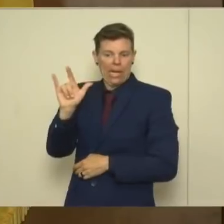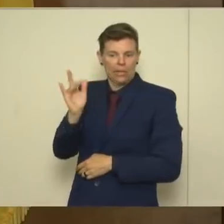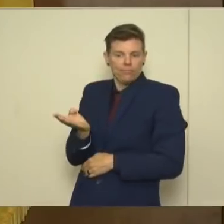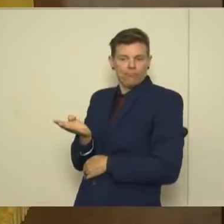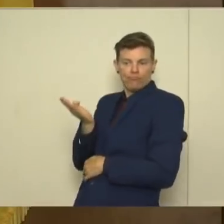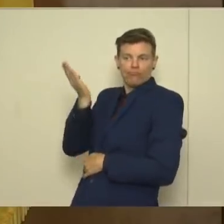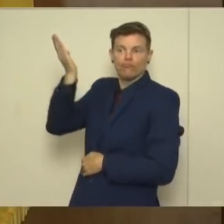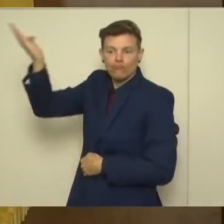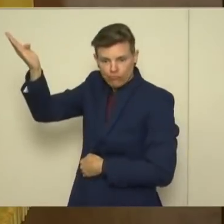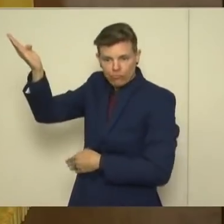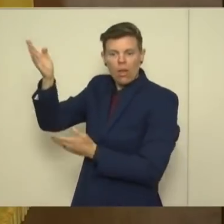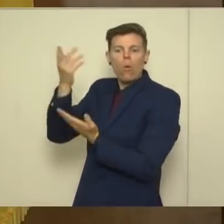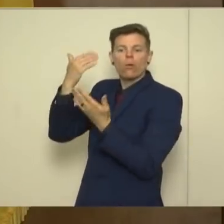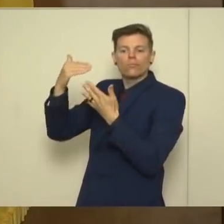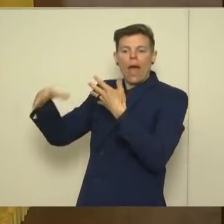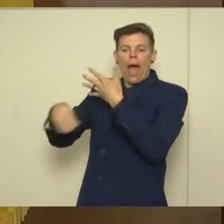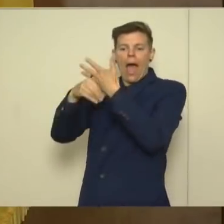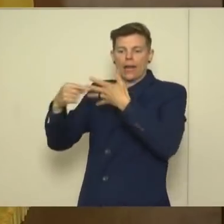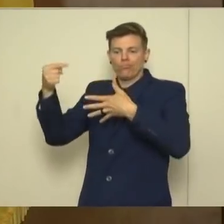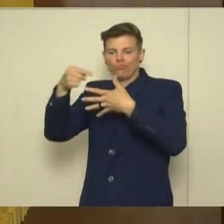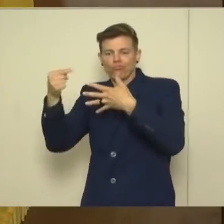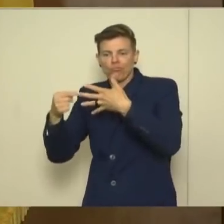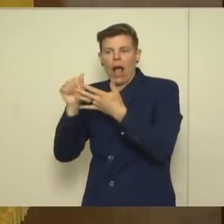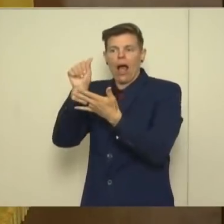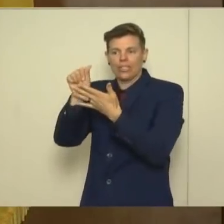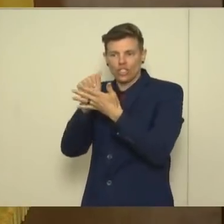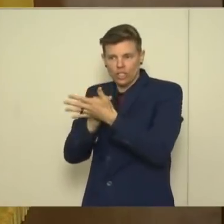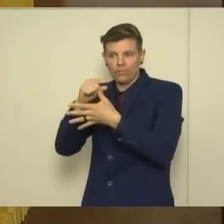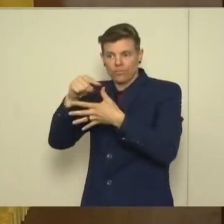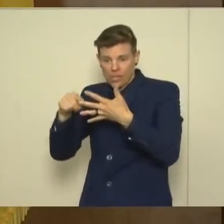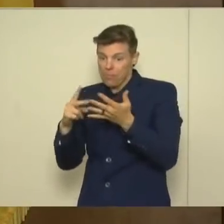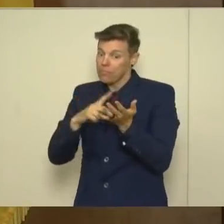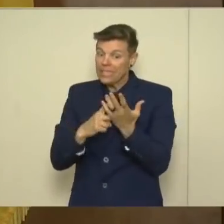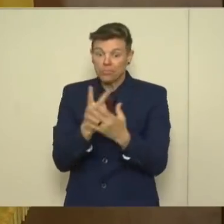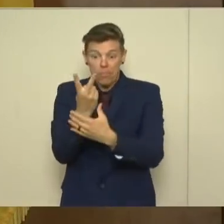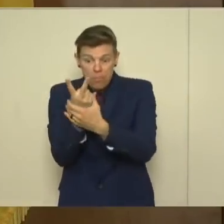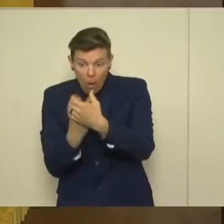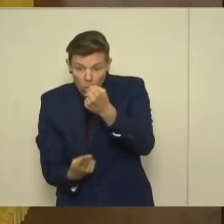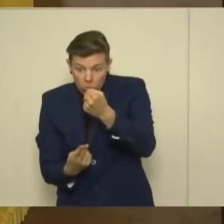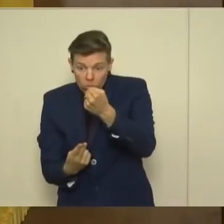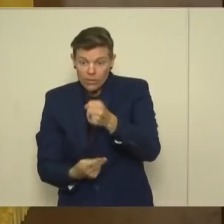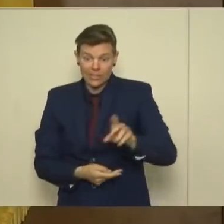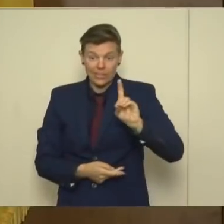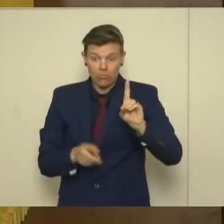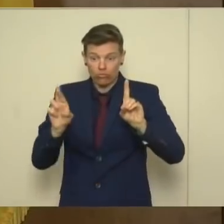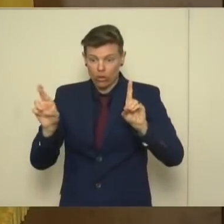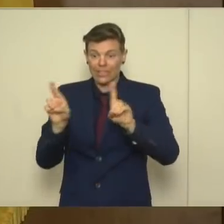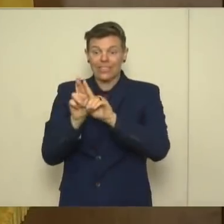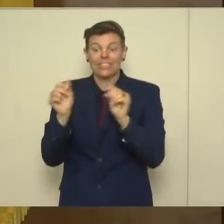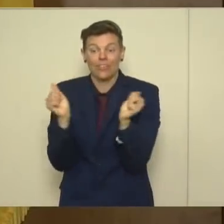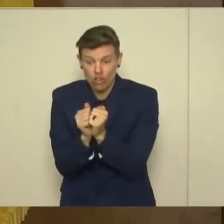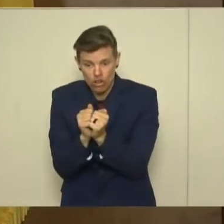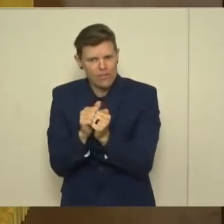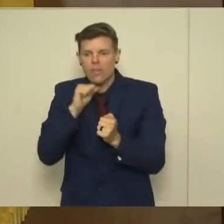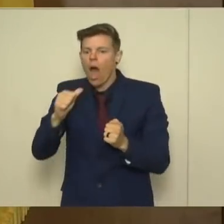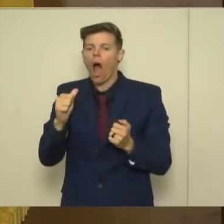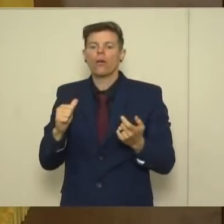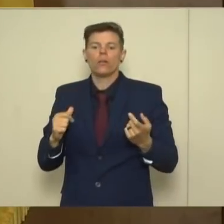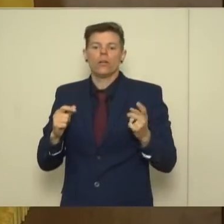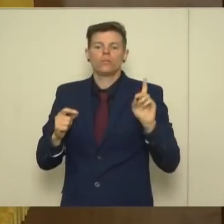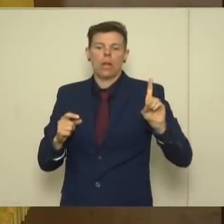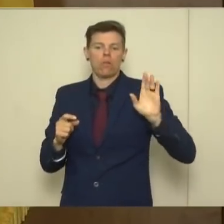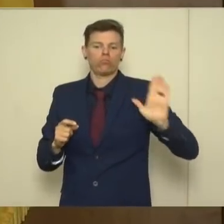is bipartisan then by nature, given the membership of the National Governors Association. The National Governors